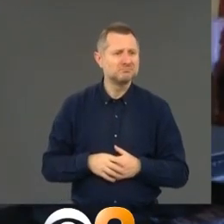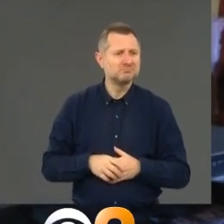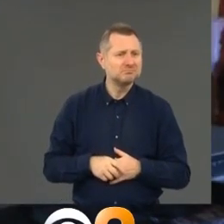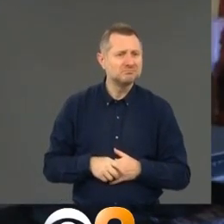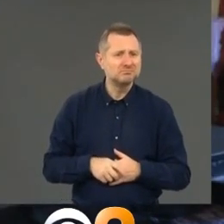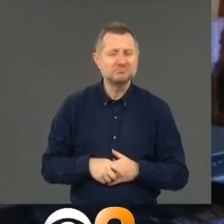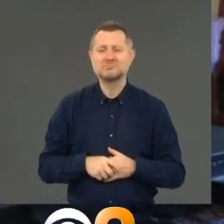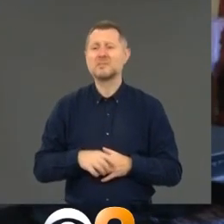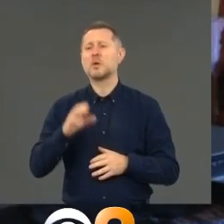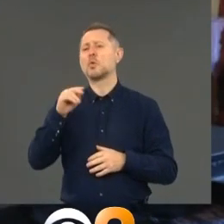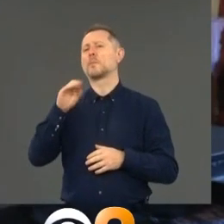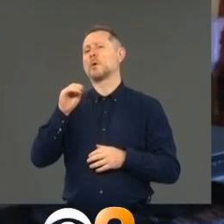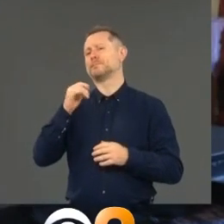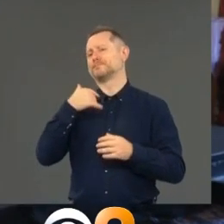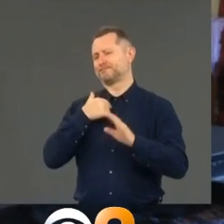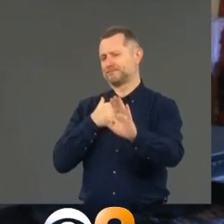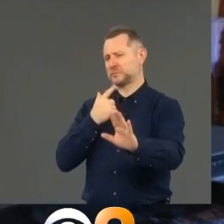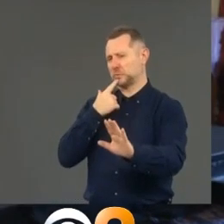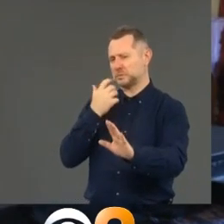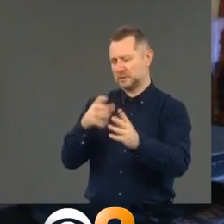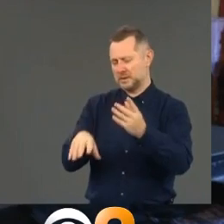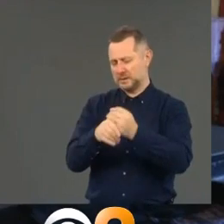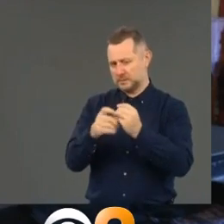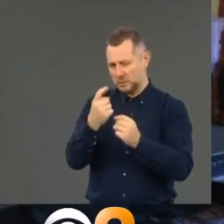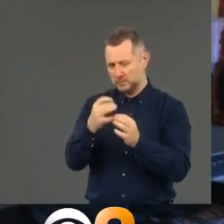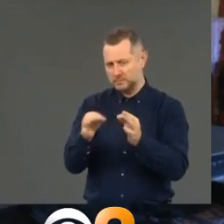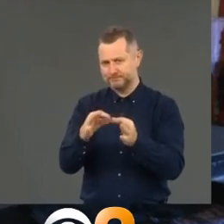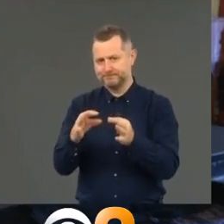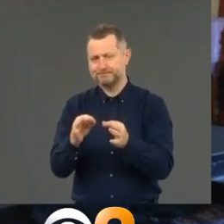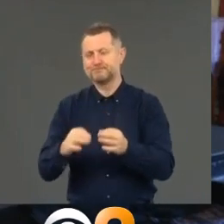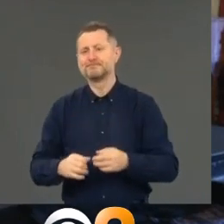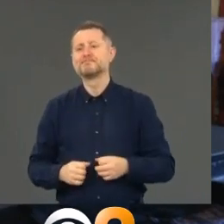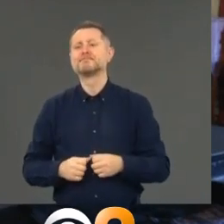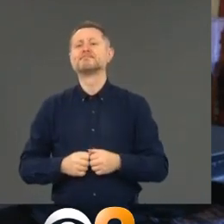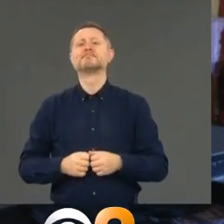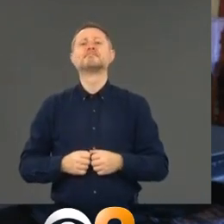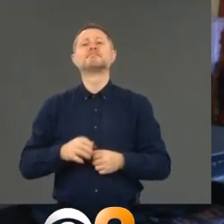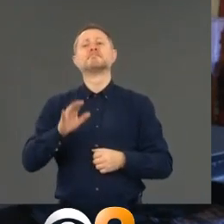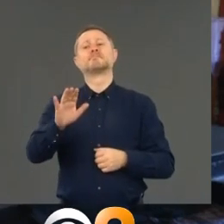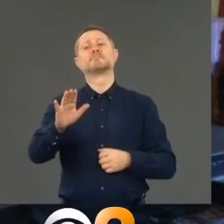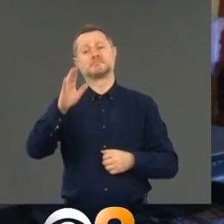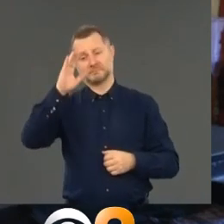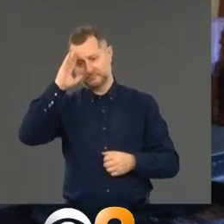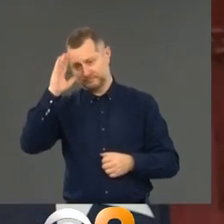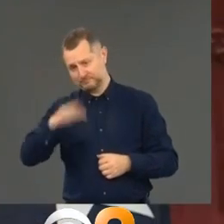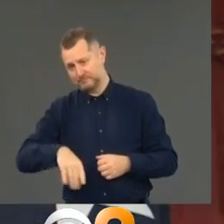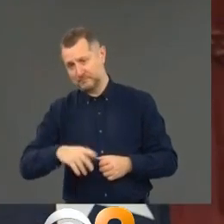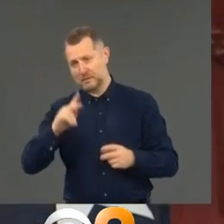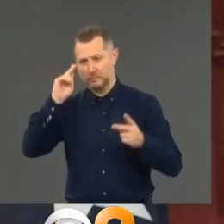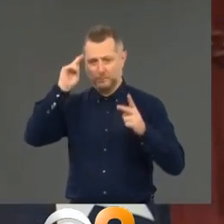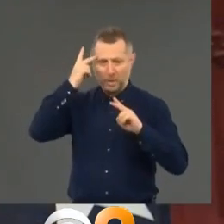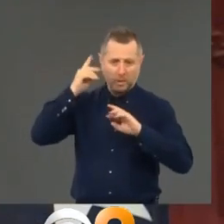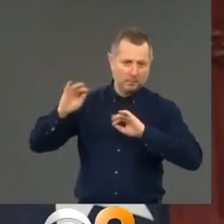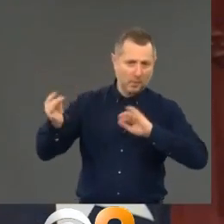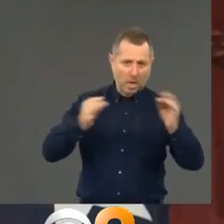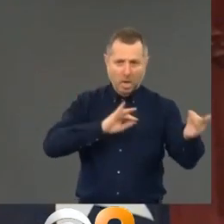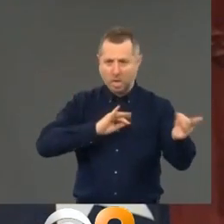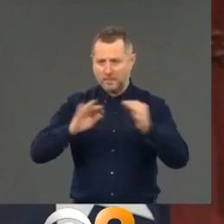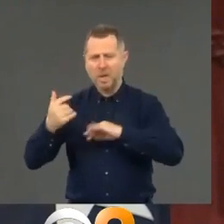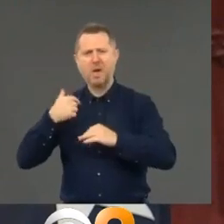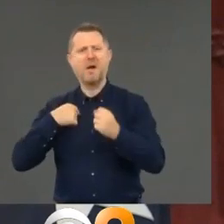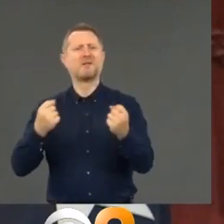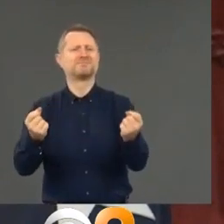Yeah, I see. Let me just comment on that. Look, we're in a political environment here. I get it. I understand it. I'm